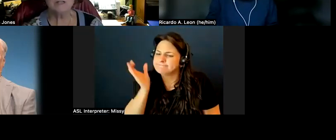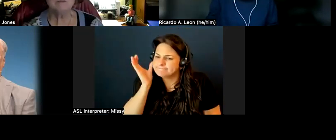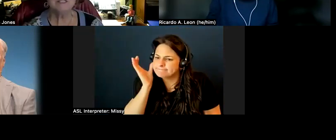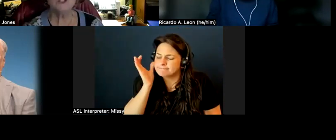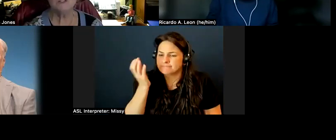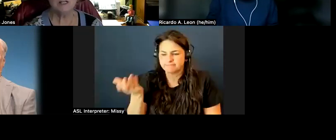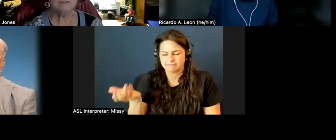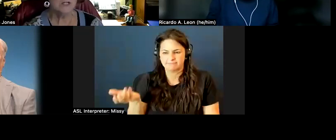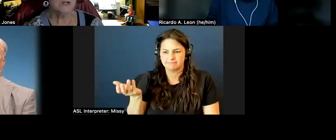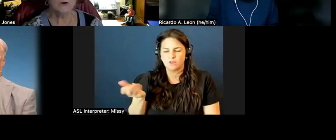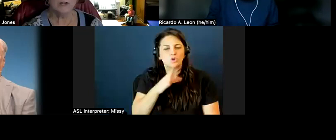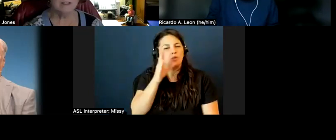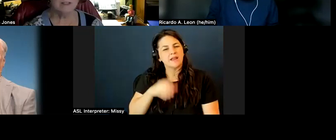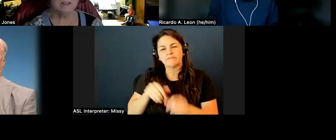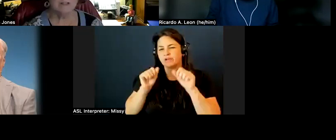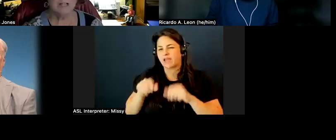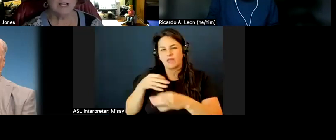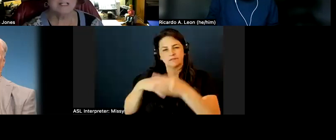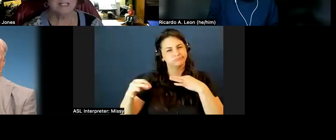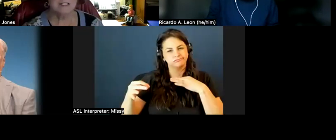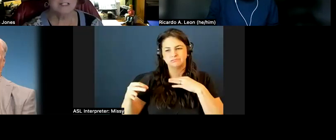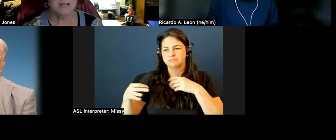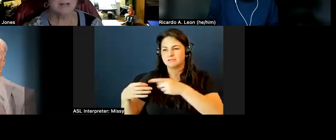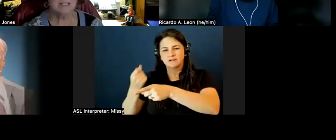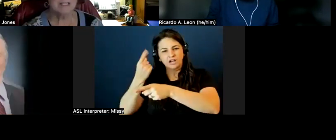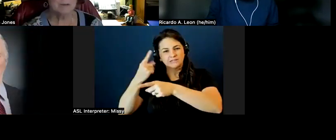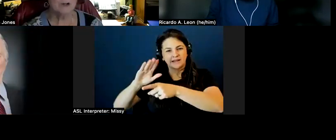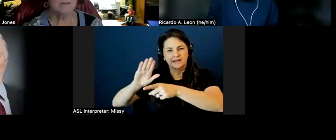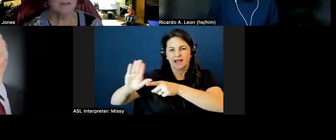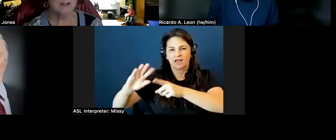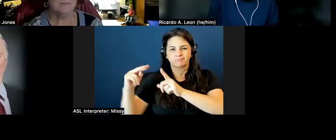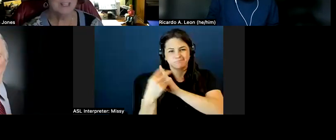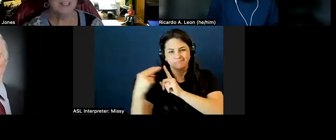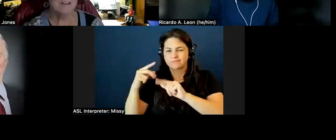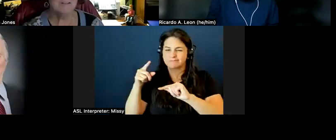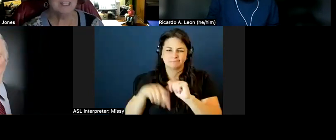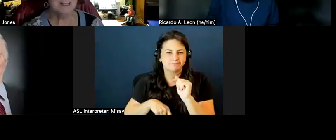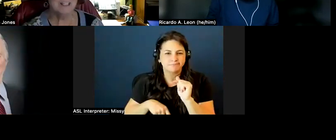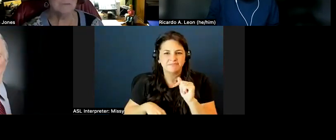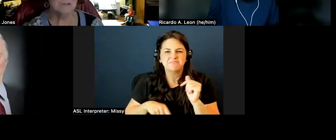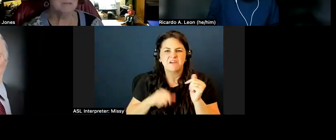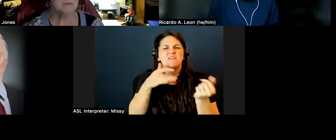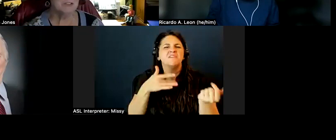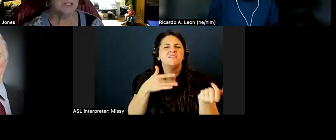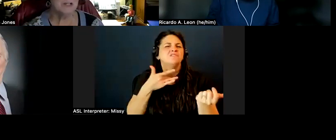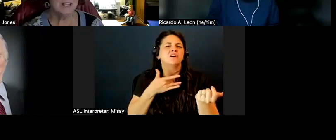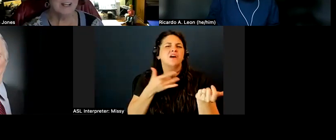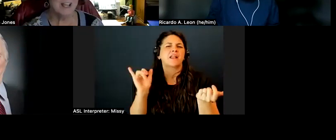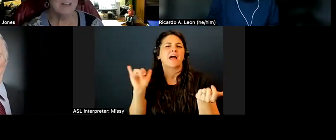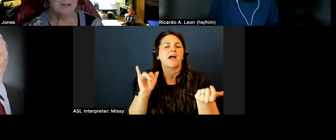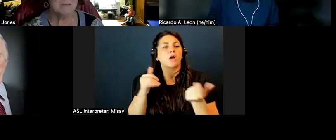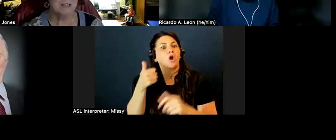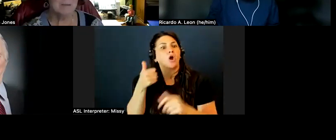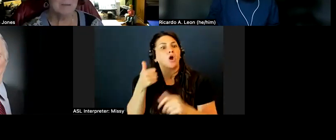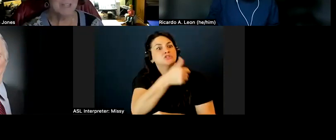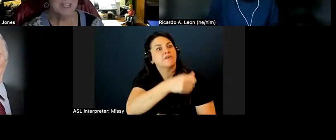you're never going to be able to be in the shoes of, or in the, I'm not a big proponent of the, put somebody in a wheelchair and